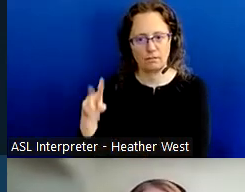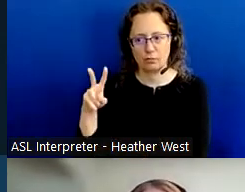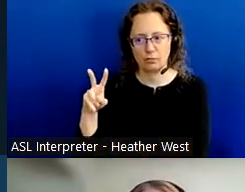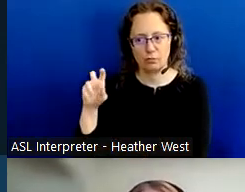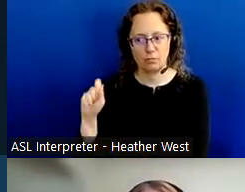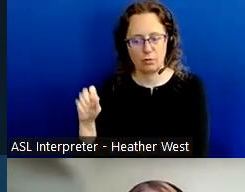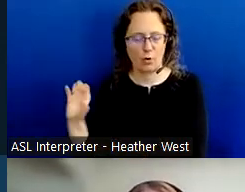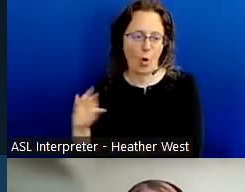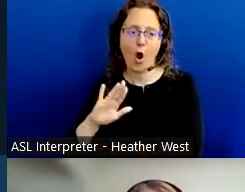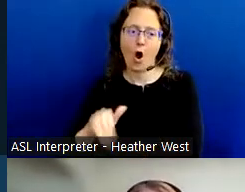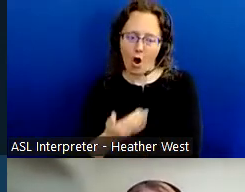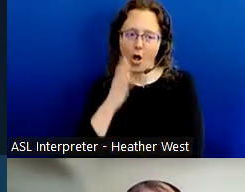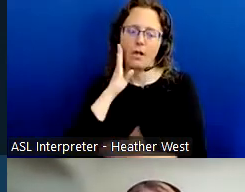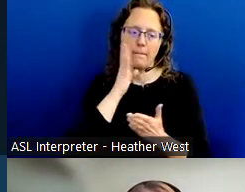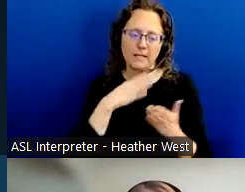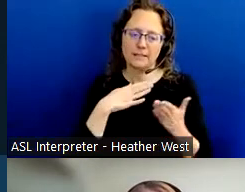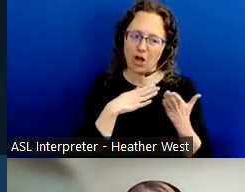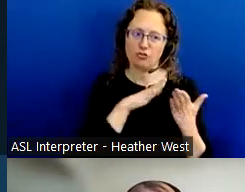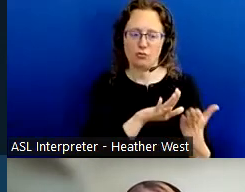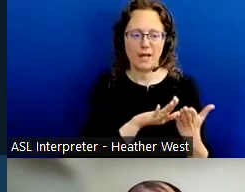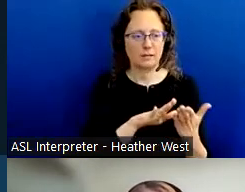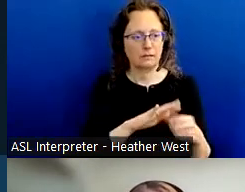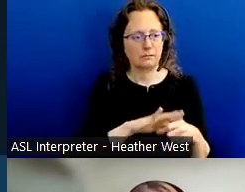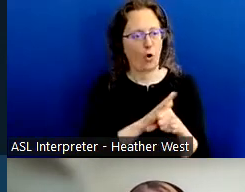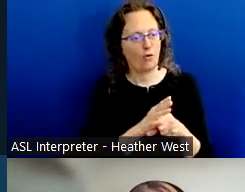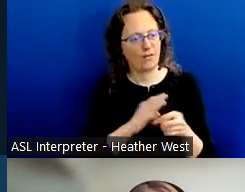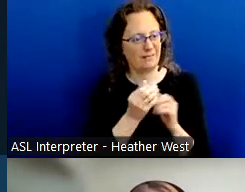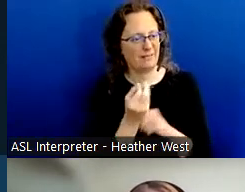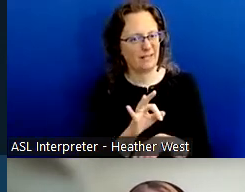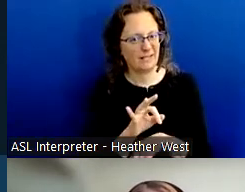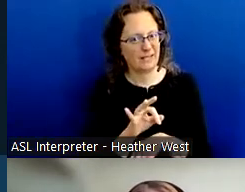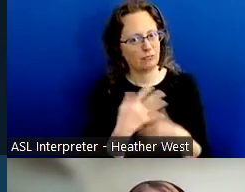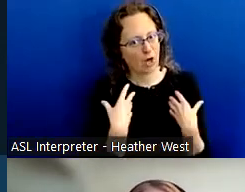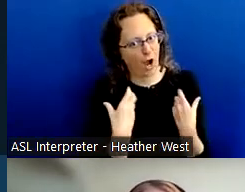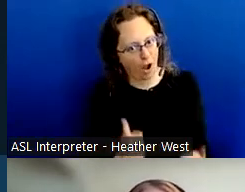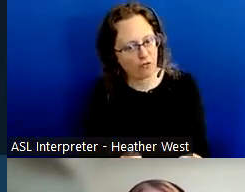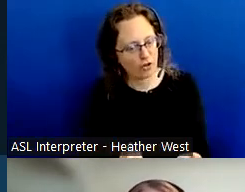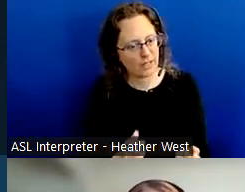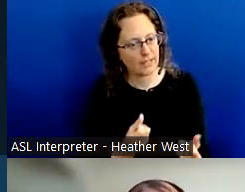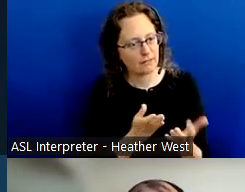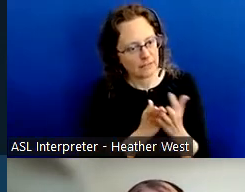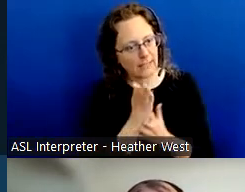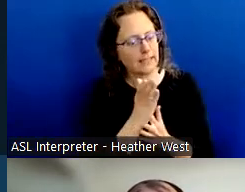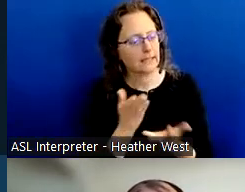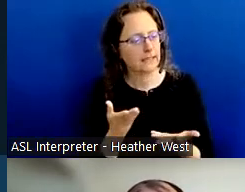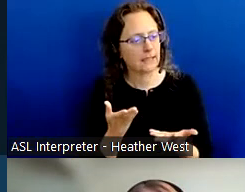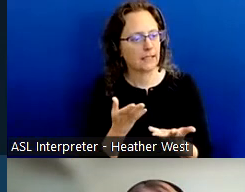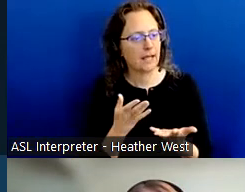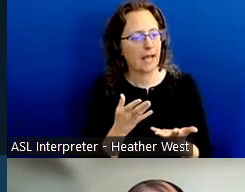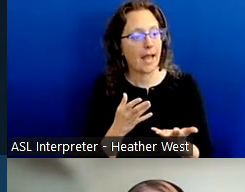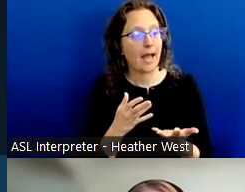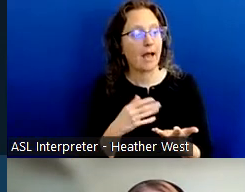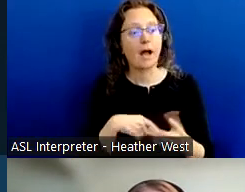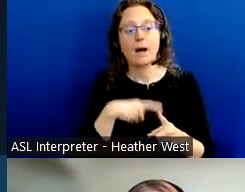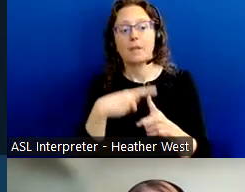address COVID-19 recovery and resiliency, and at a minimum, hit at least one of the three